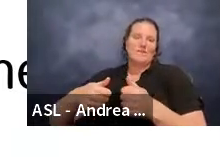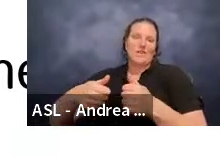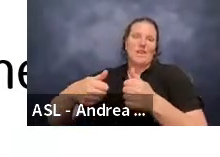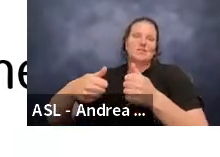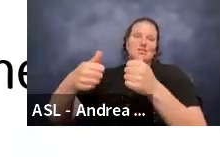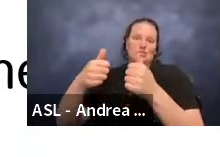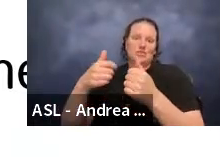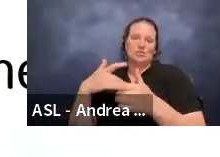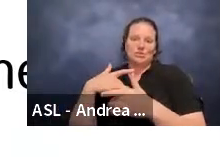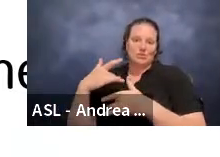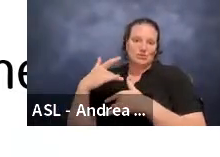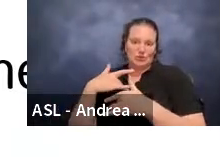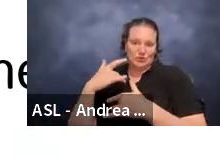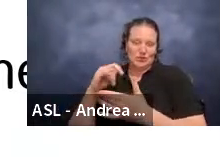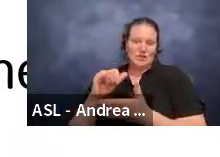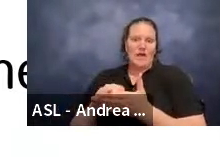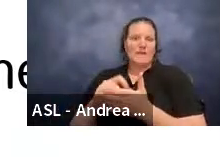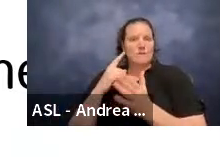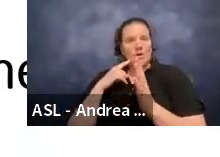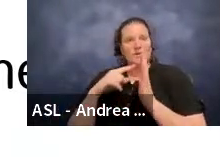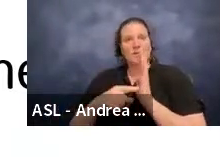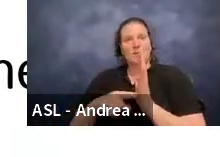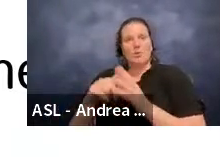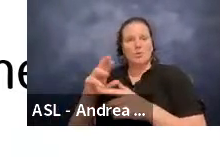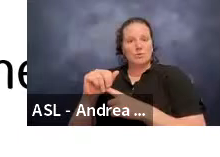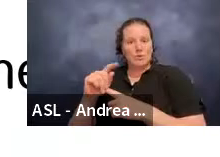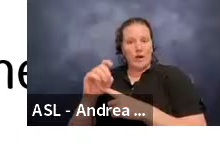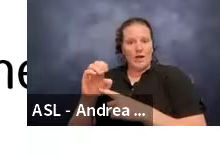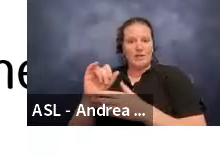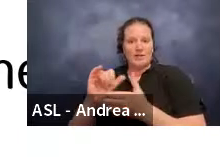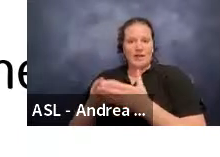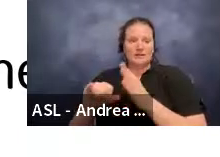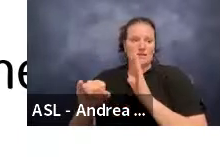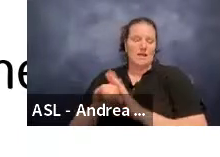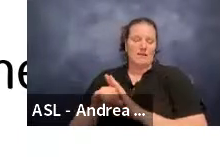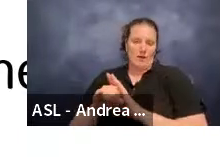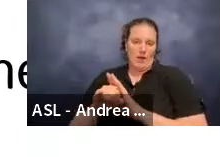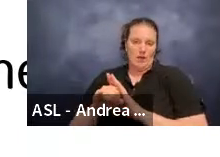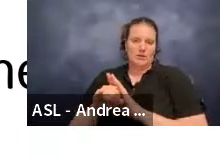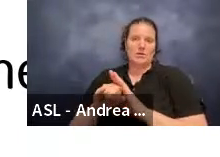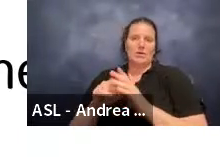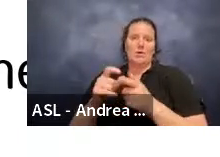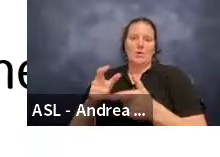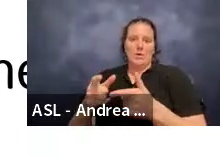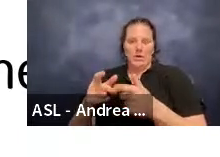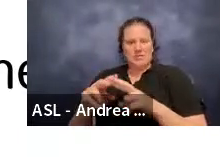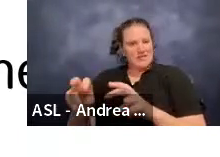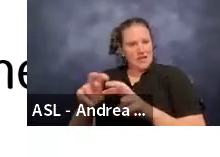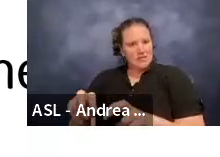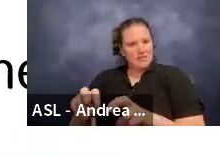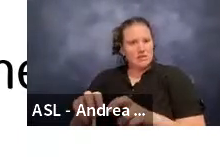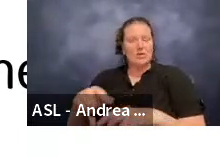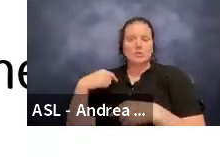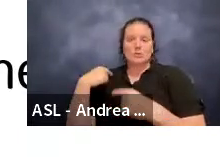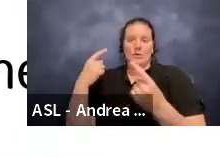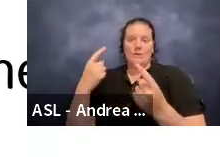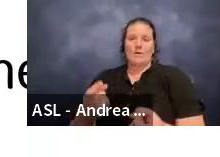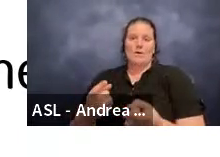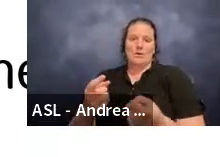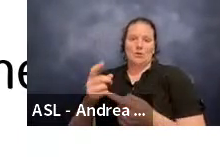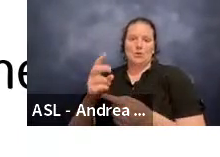concerns. For example, the rate that has been identified or assessed so far